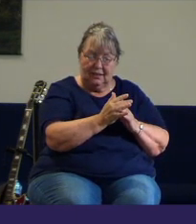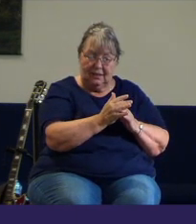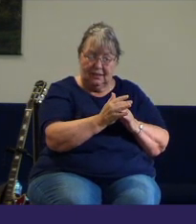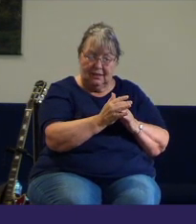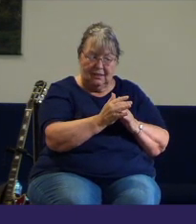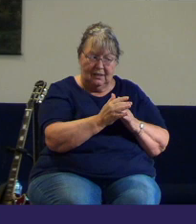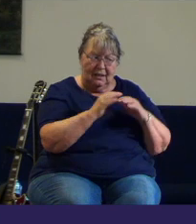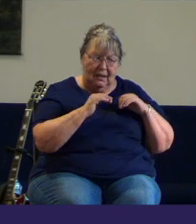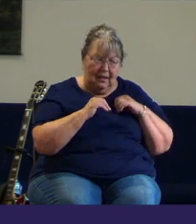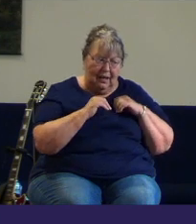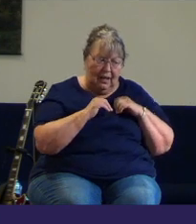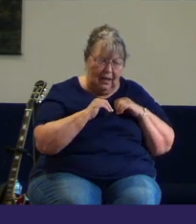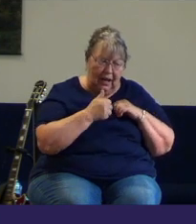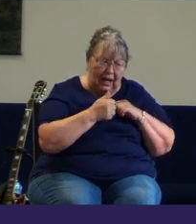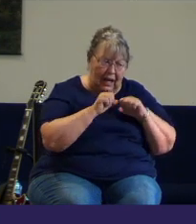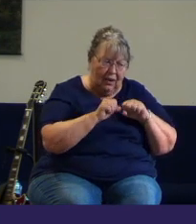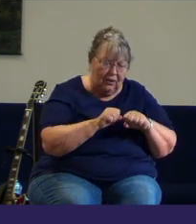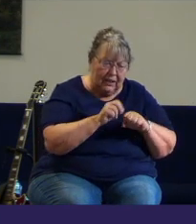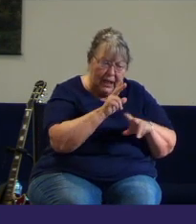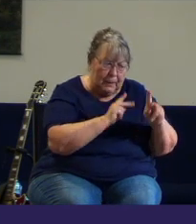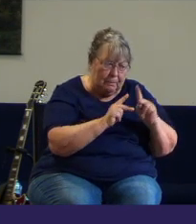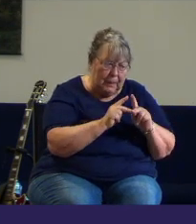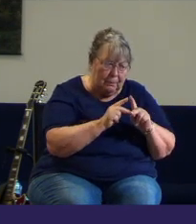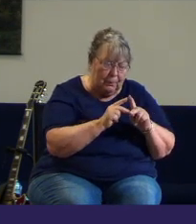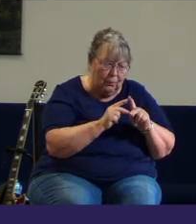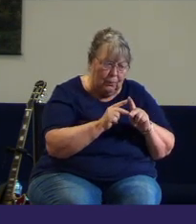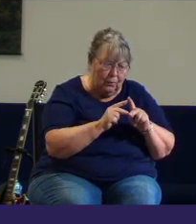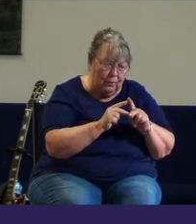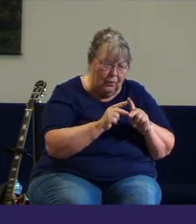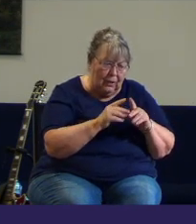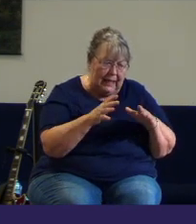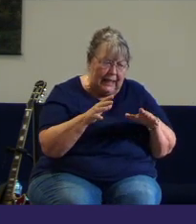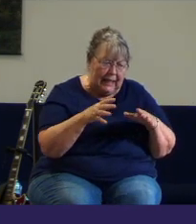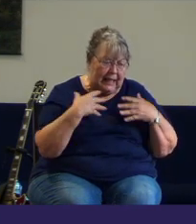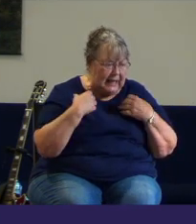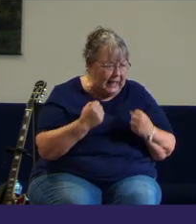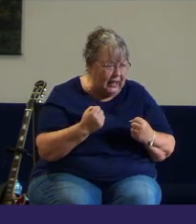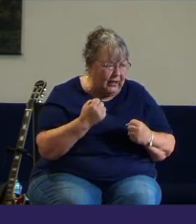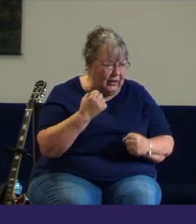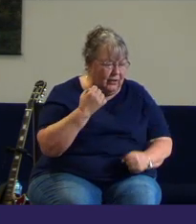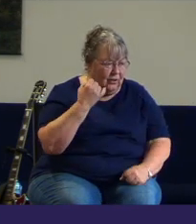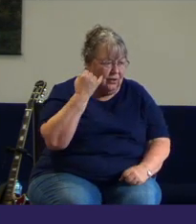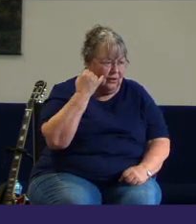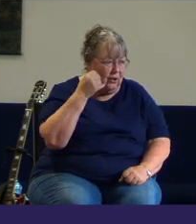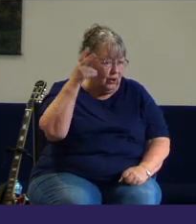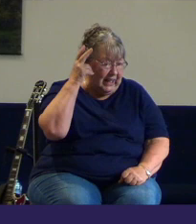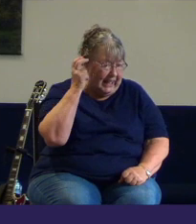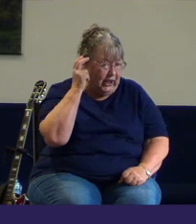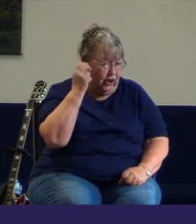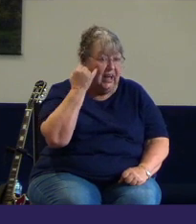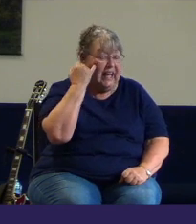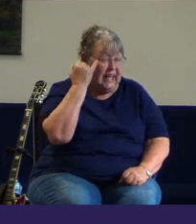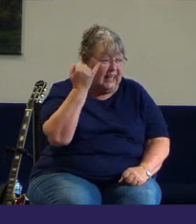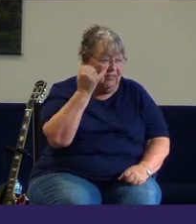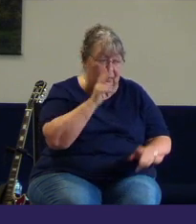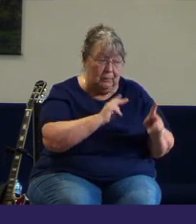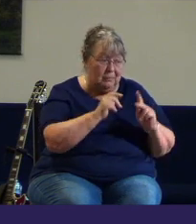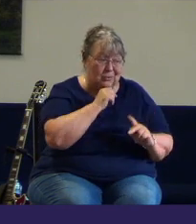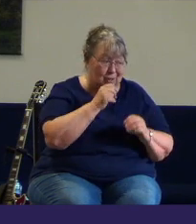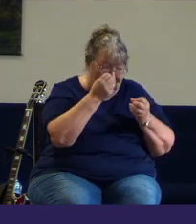tells them? People need to know. People need to know that there is hope, but how can they hear unless someone tells them?